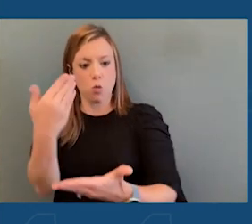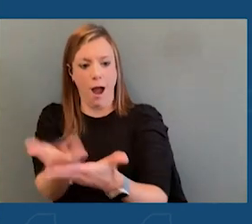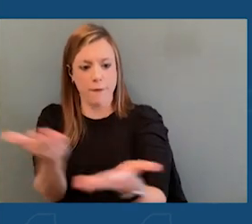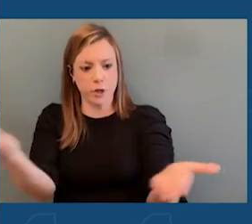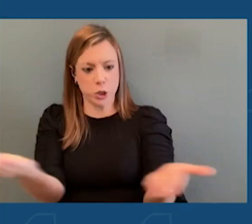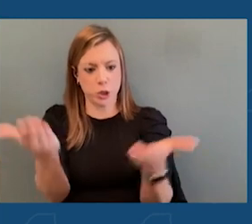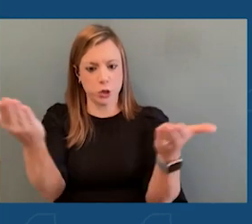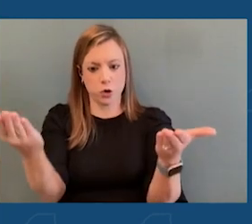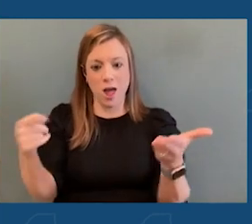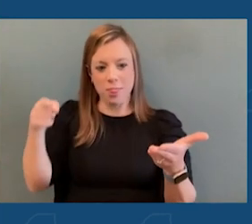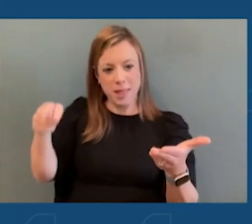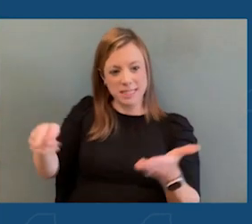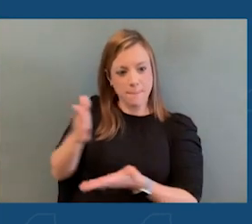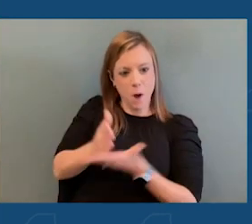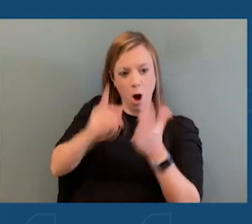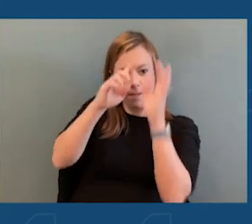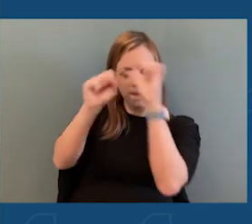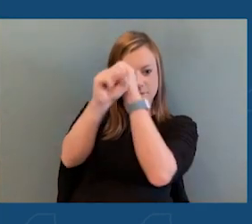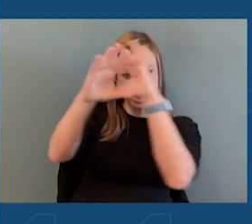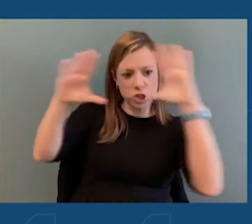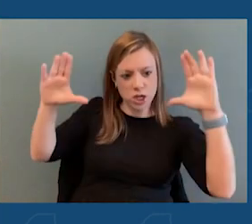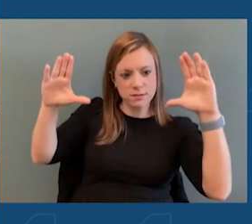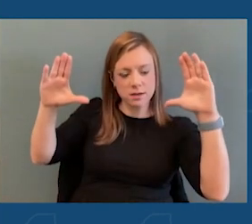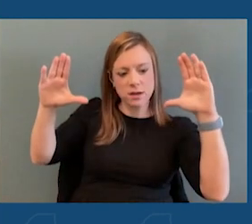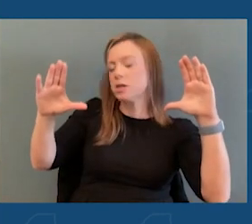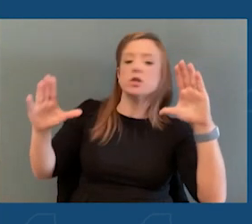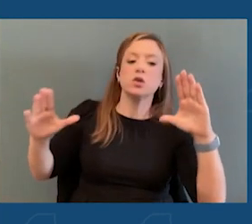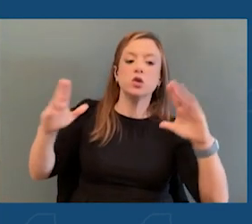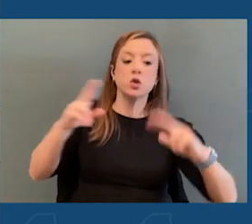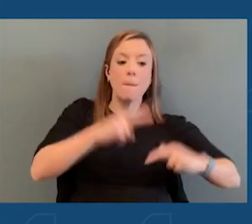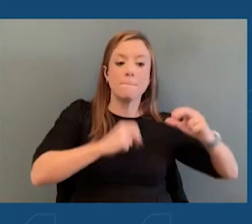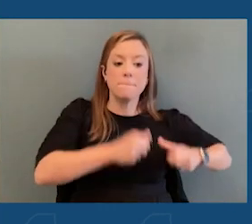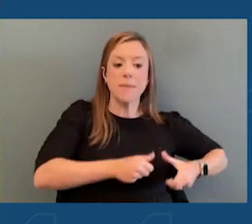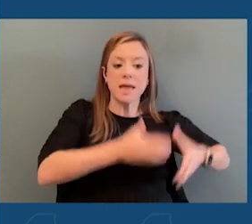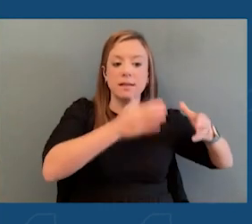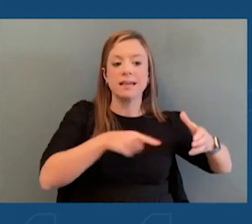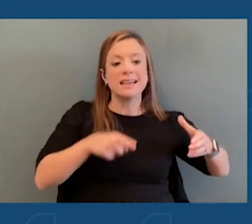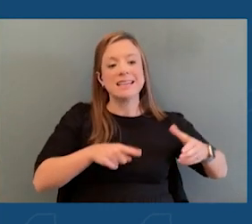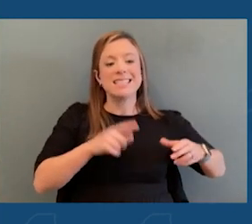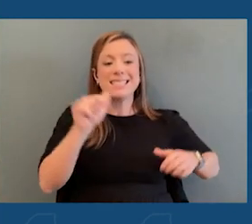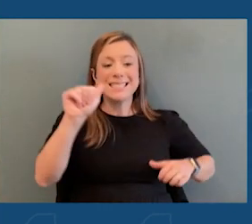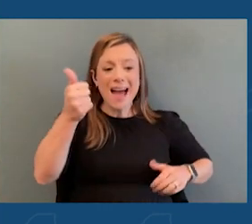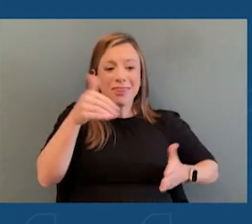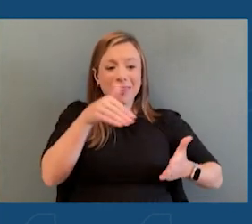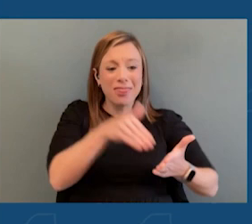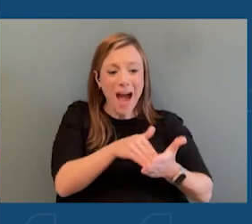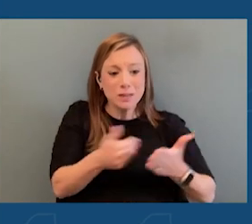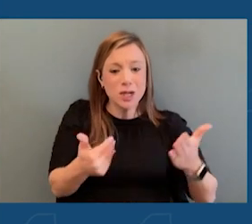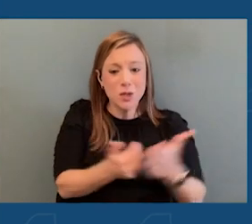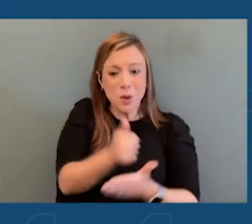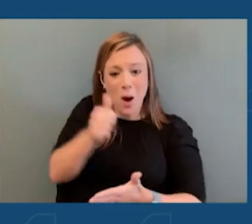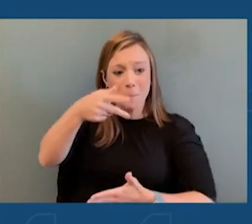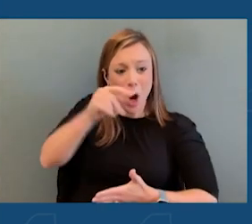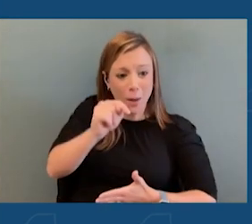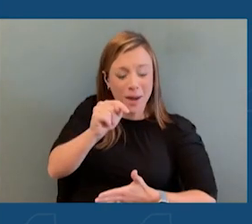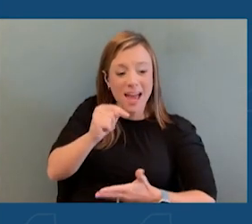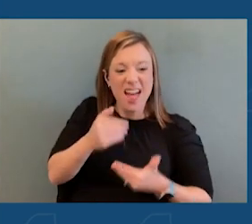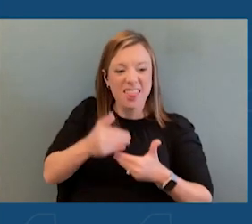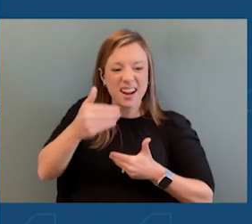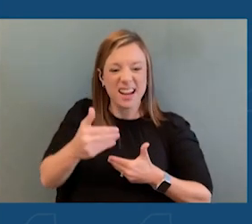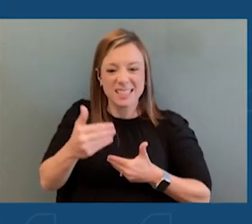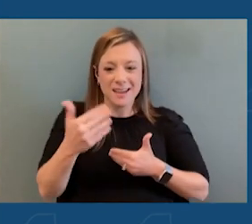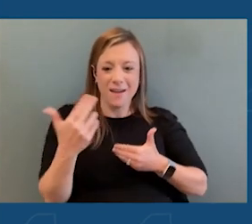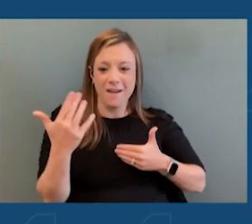of the vision to build 10,000 new apartments in the next 15 years, from 2001